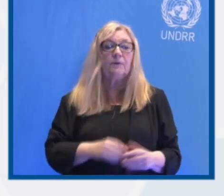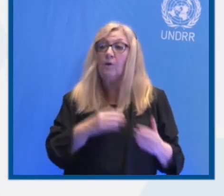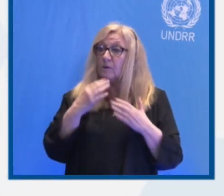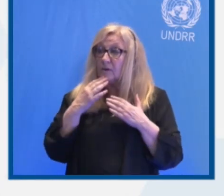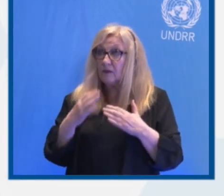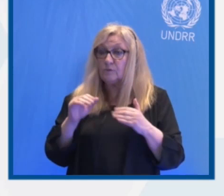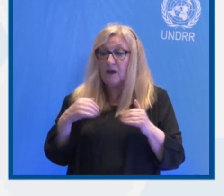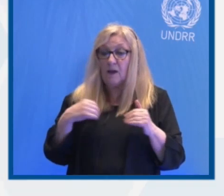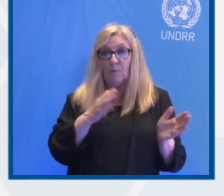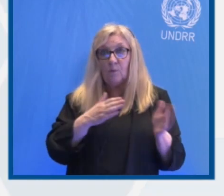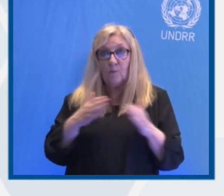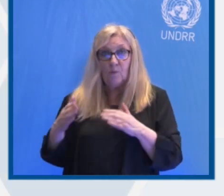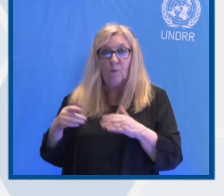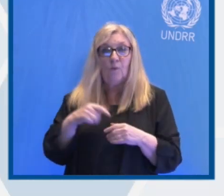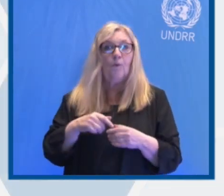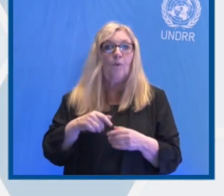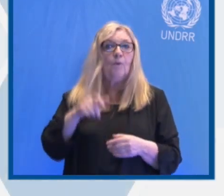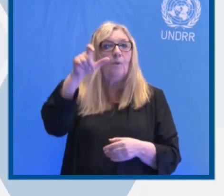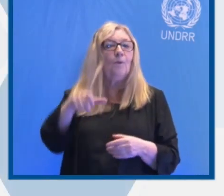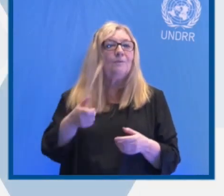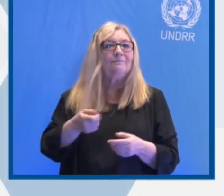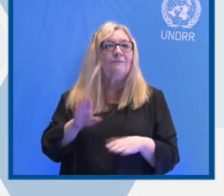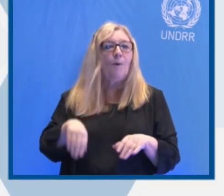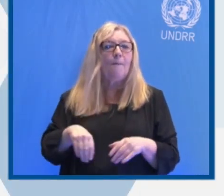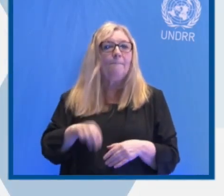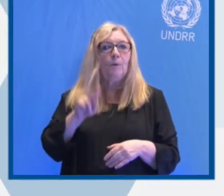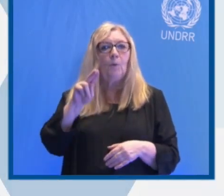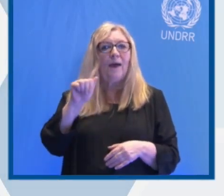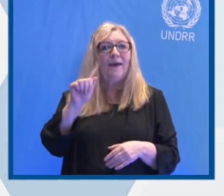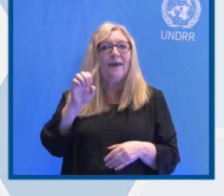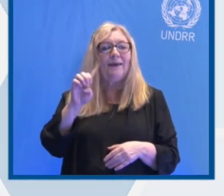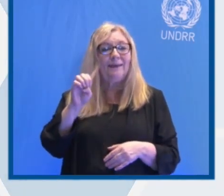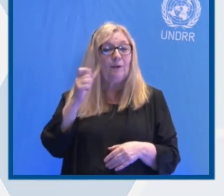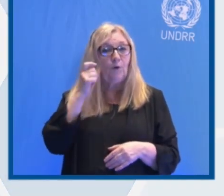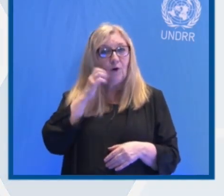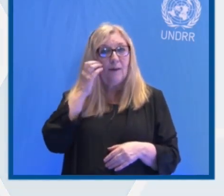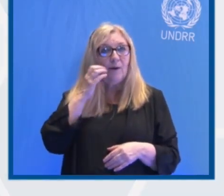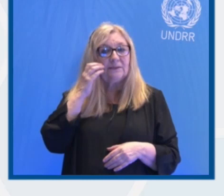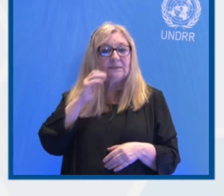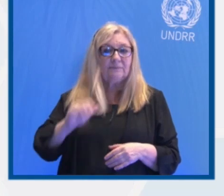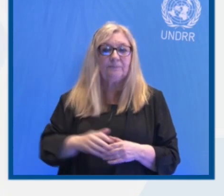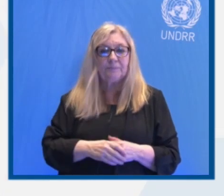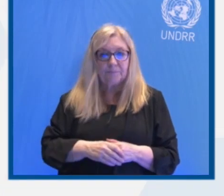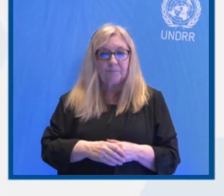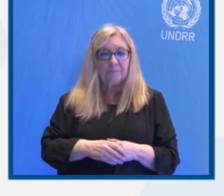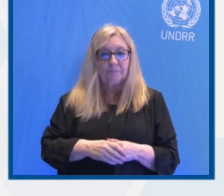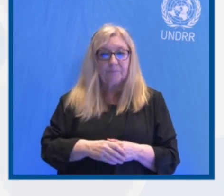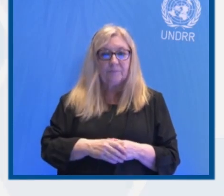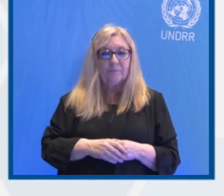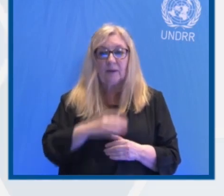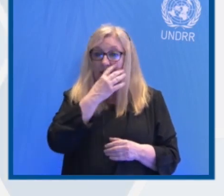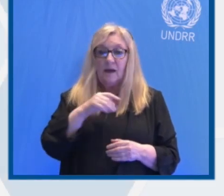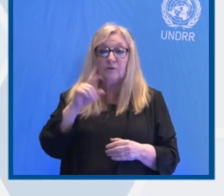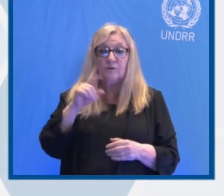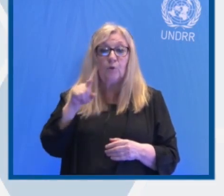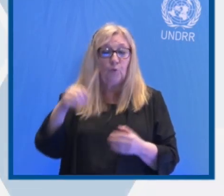resident coordinator from UAE. In your role as the resident coordinator, you're promoting net